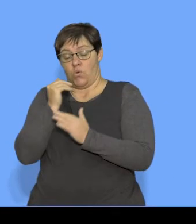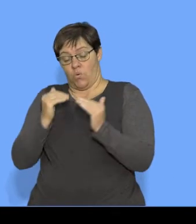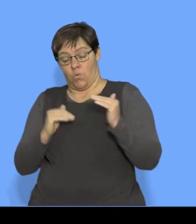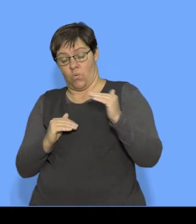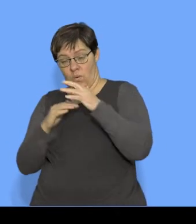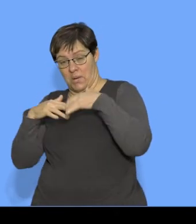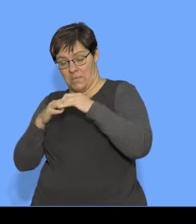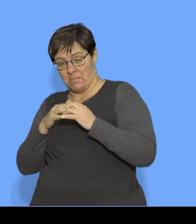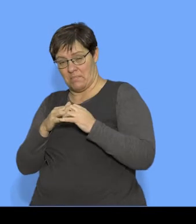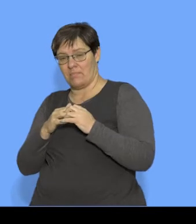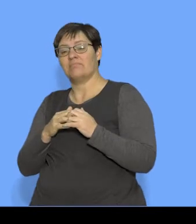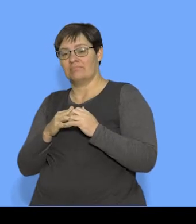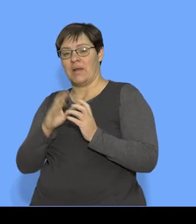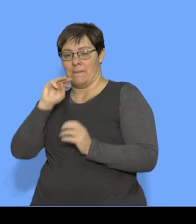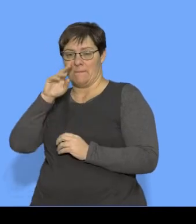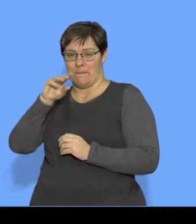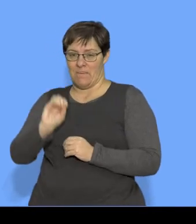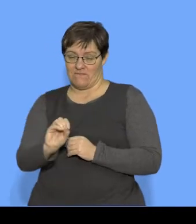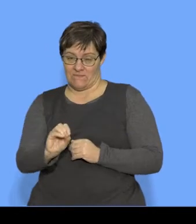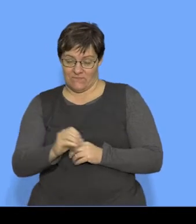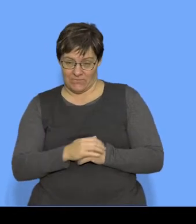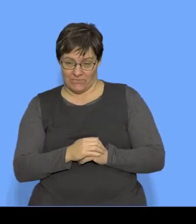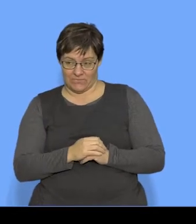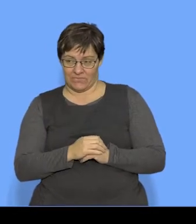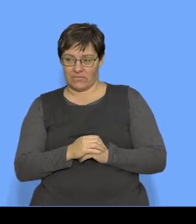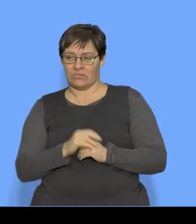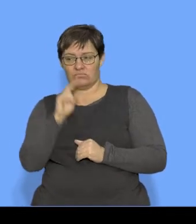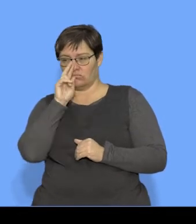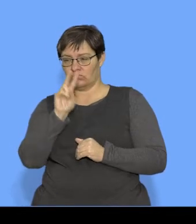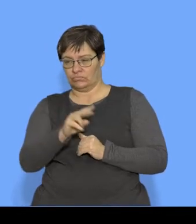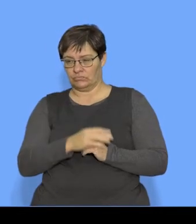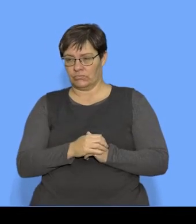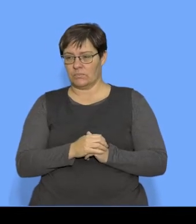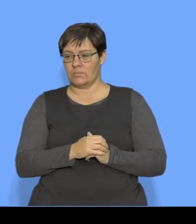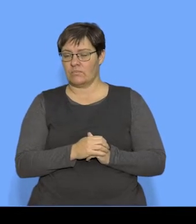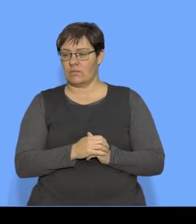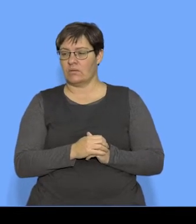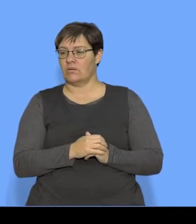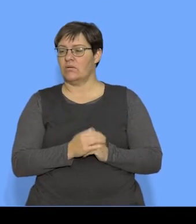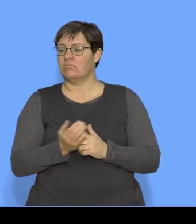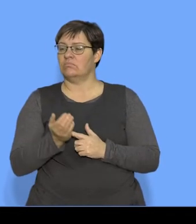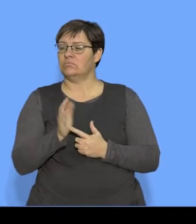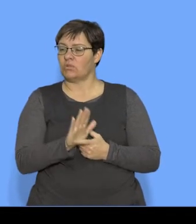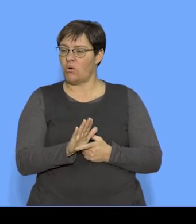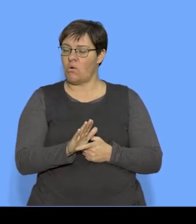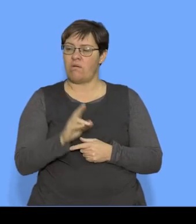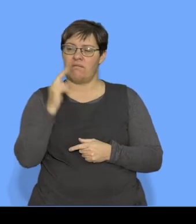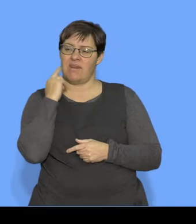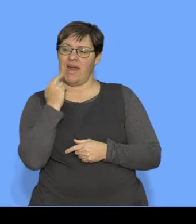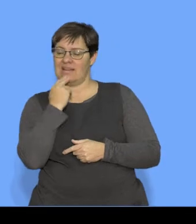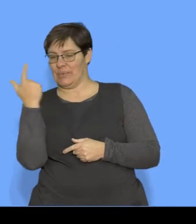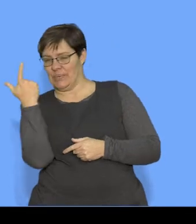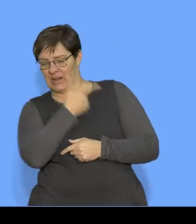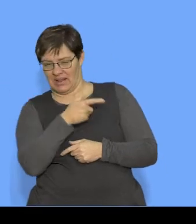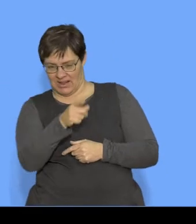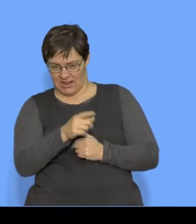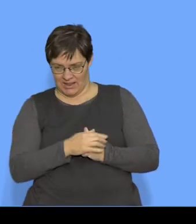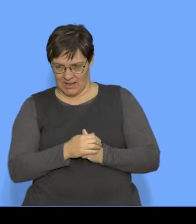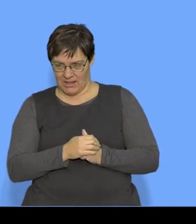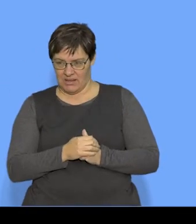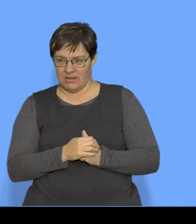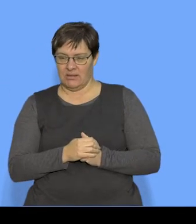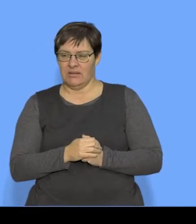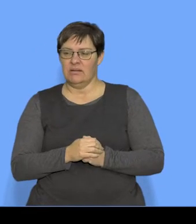the middle is a parallelogram. So let's actually look at it. So firstly, I'm going to show you the nicer version of